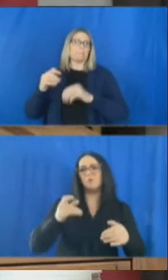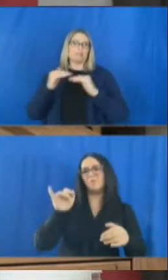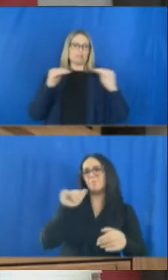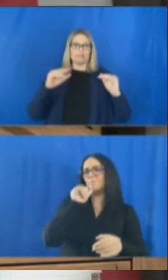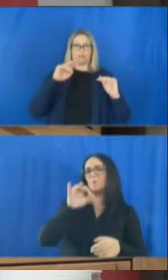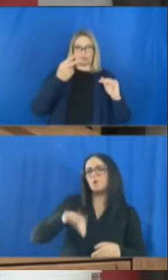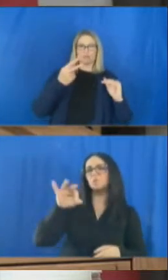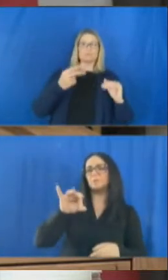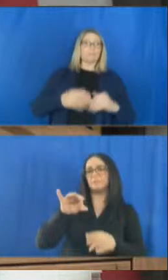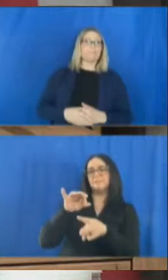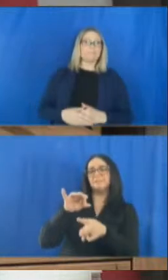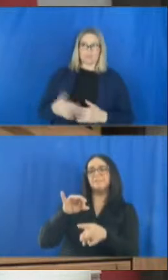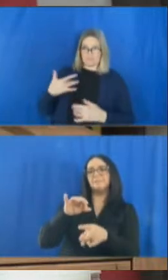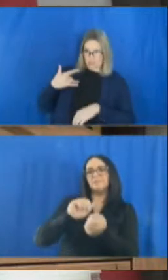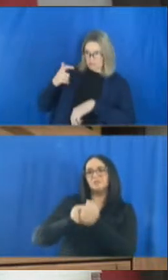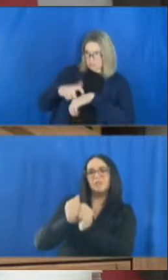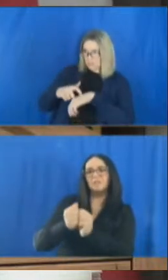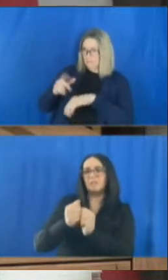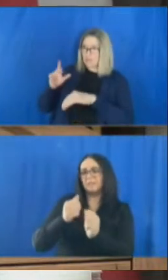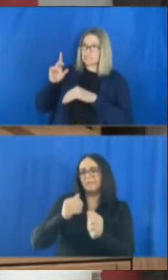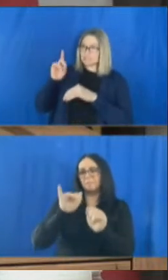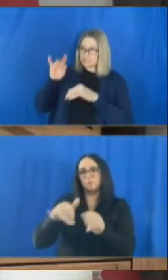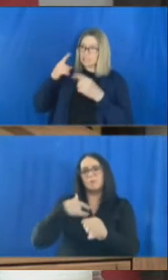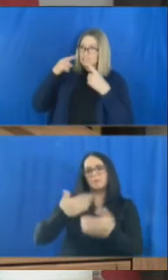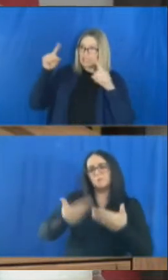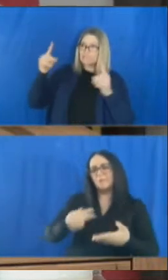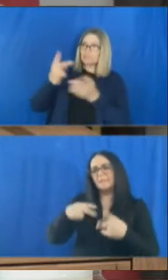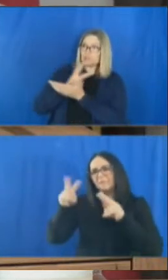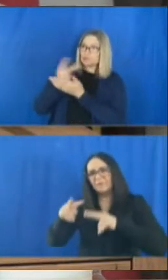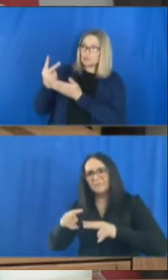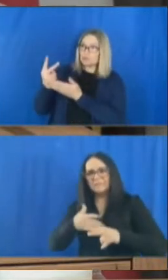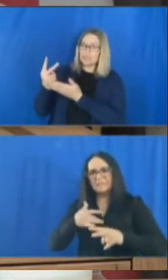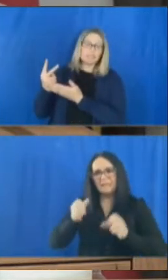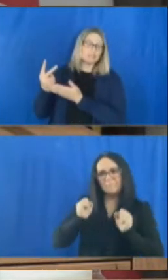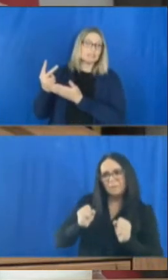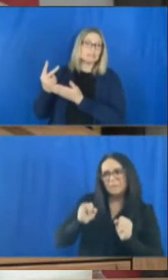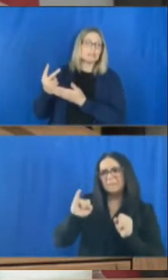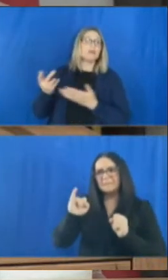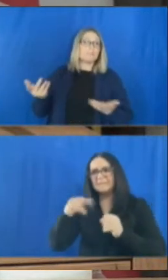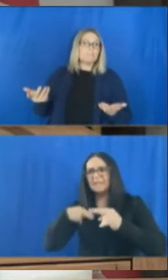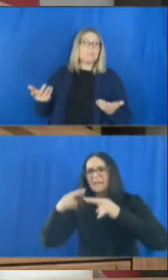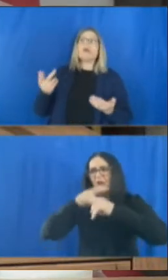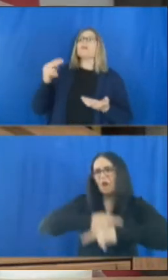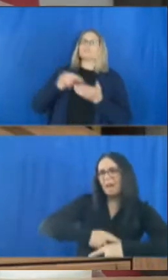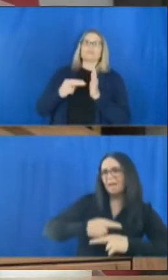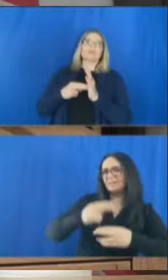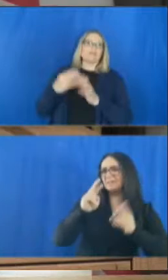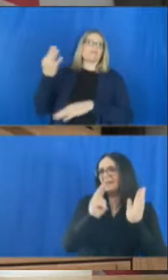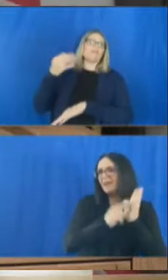the recommendations that certainly we were seeing and discussed would suggest that we can manage it going forward.